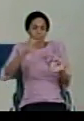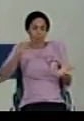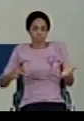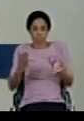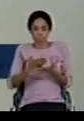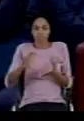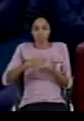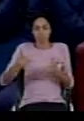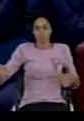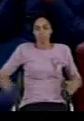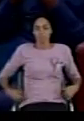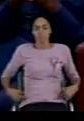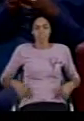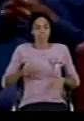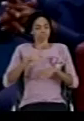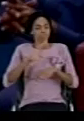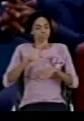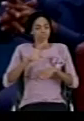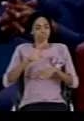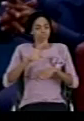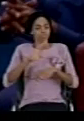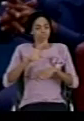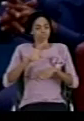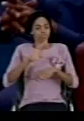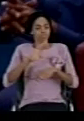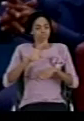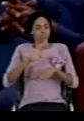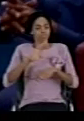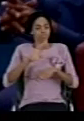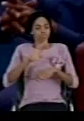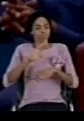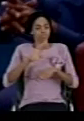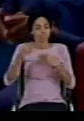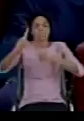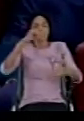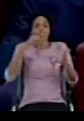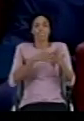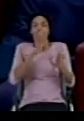Lord. Can you shout, it is finished?